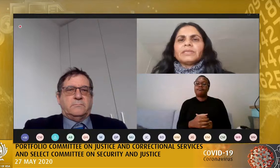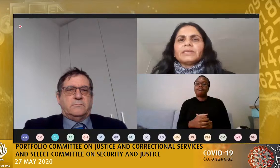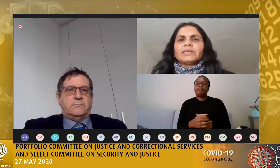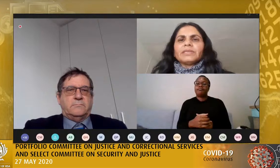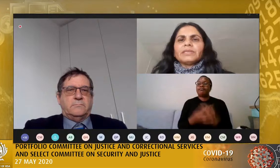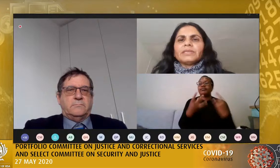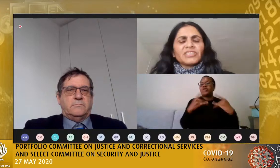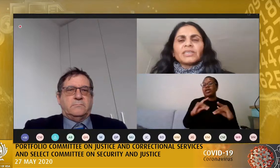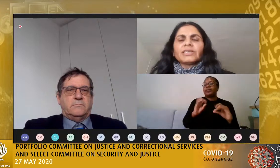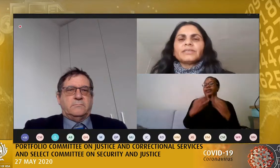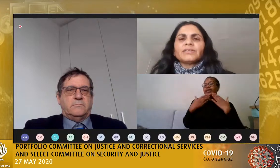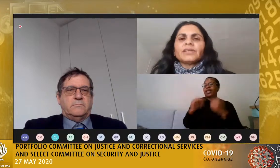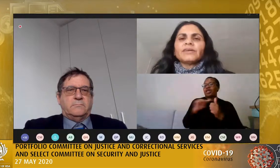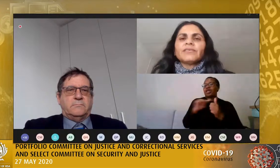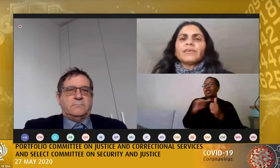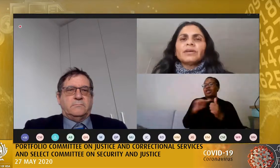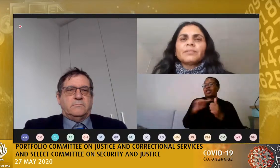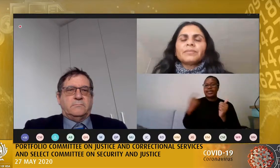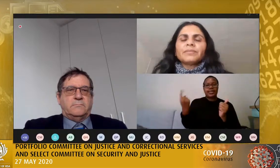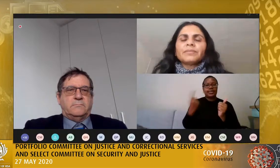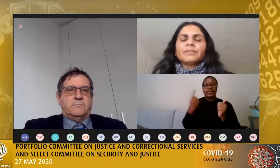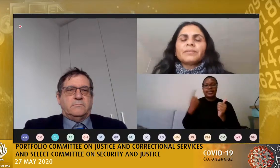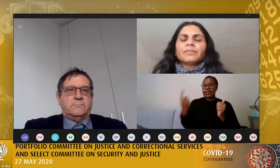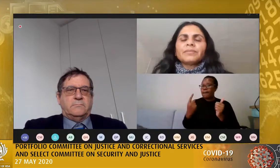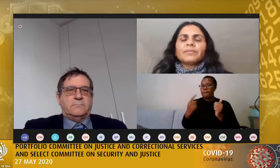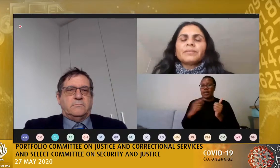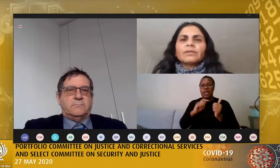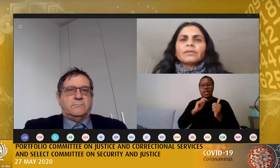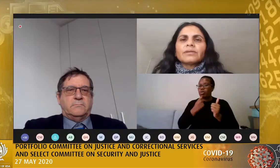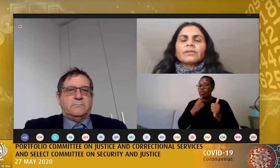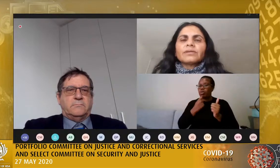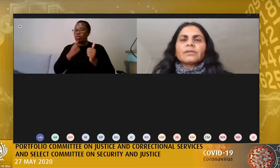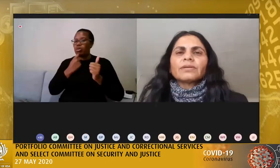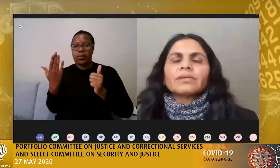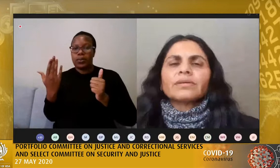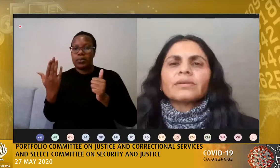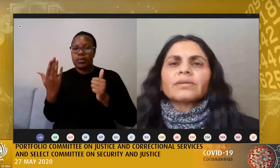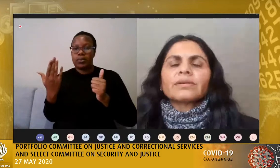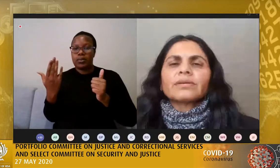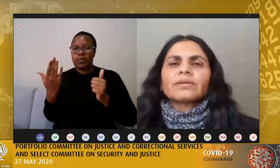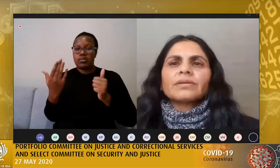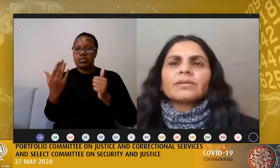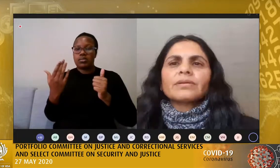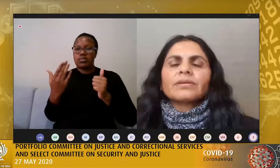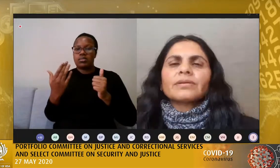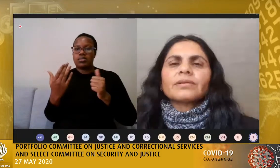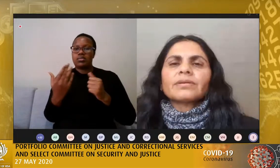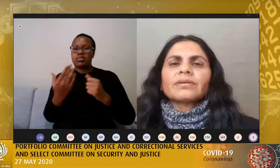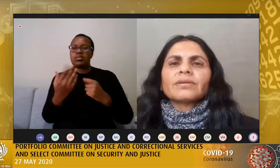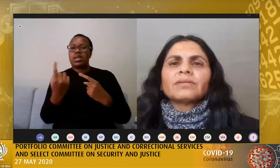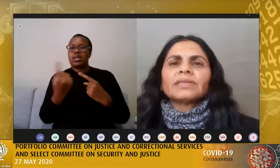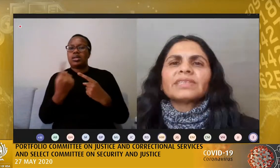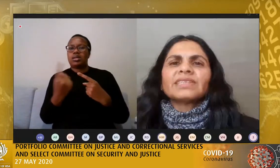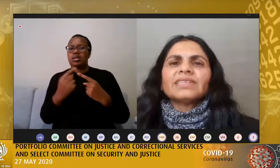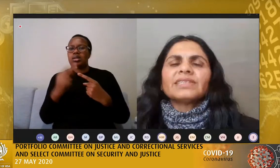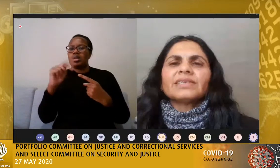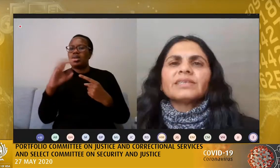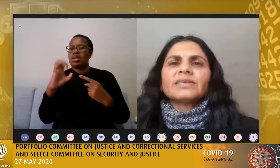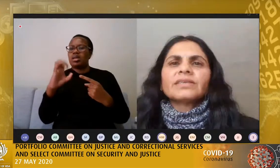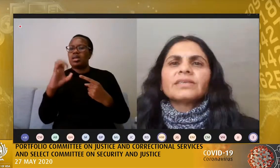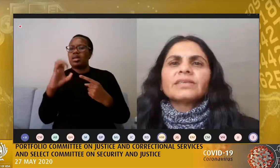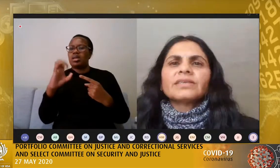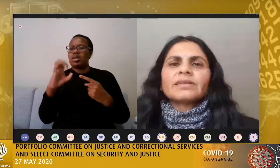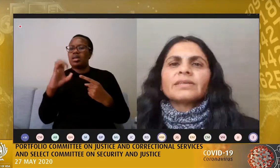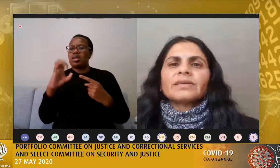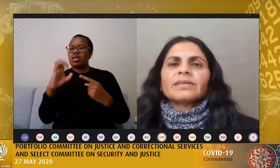Deputy Minister, Honorable Mr. President, do you have a follow-up? Yes, Chair, it's Nita. Oh, I'm happy, Chair.